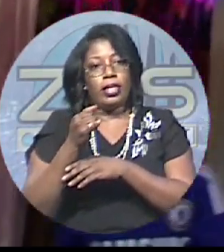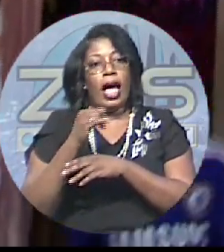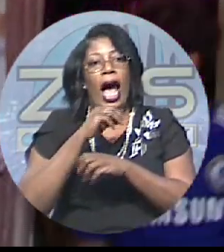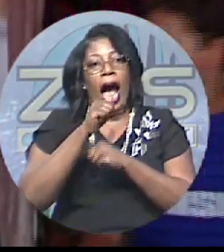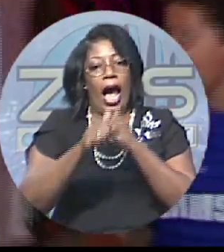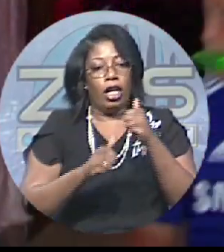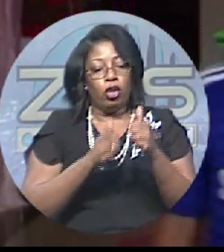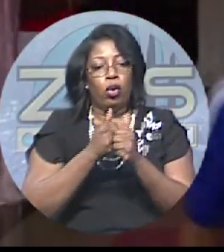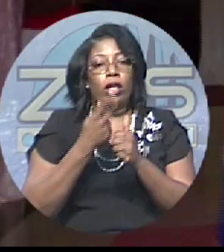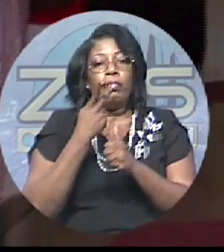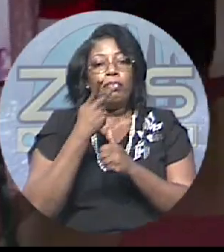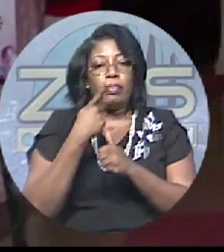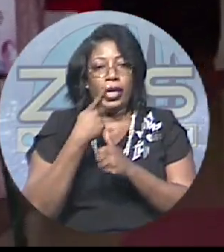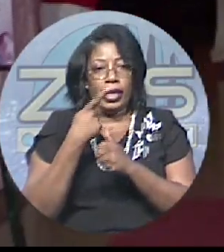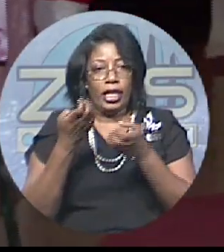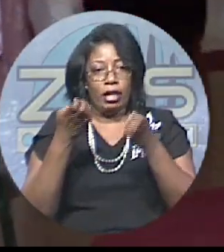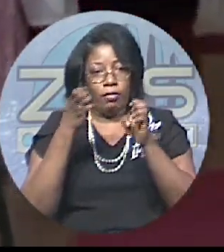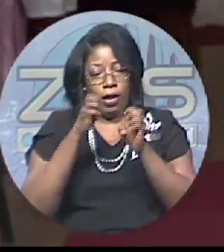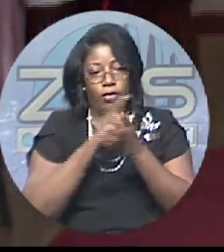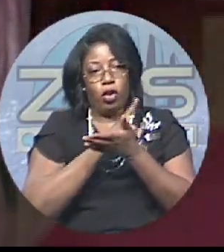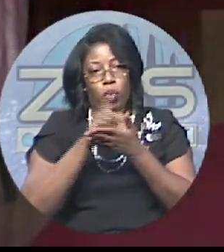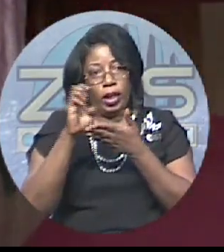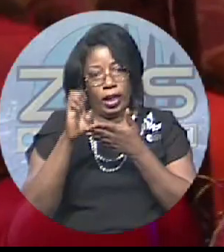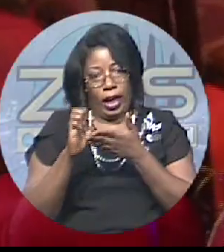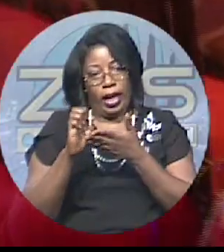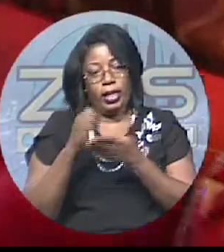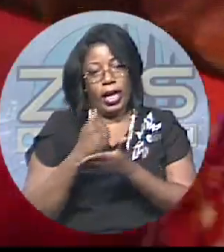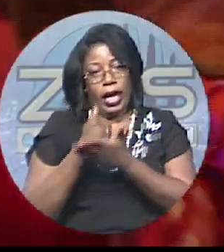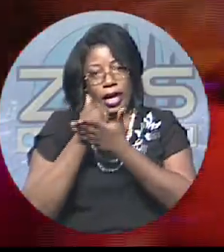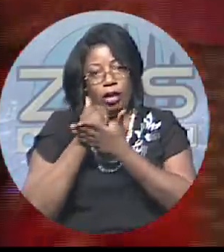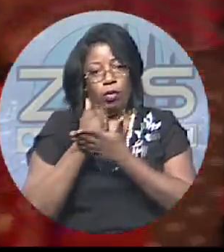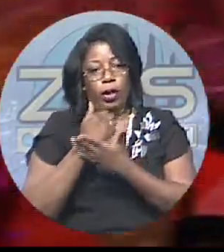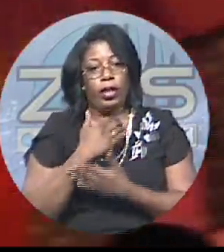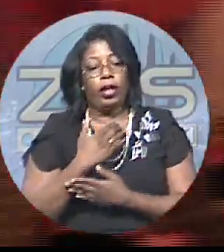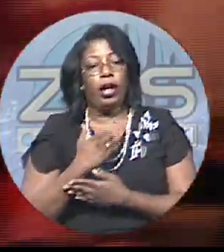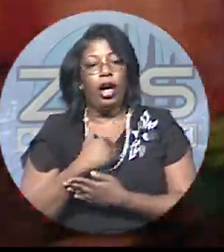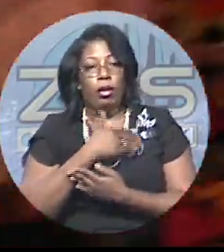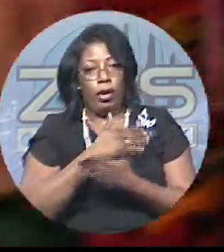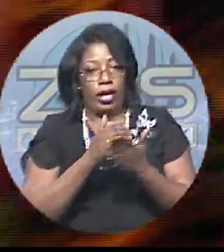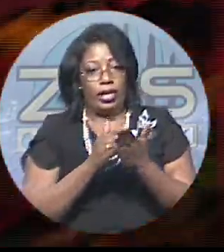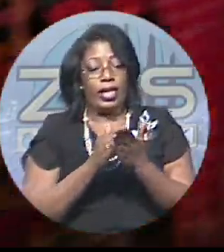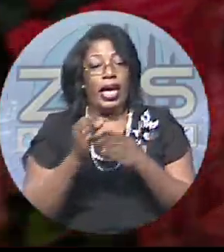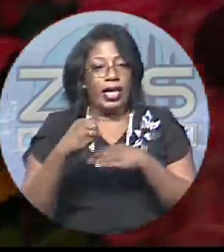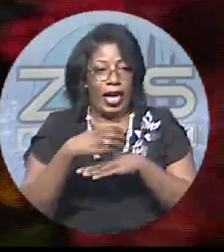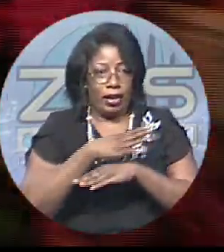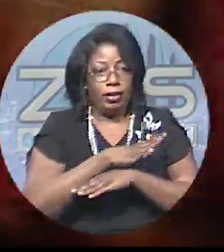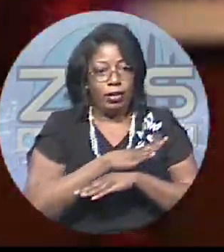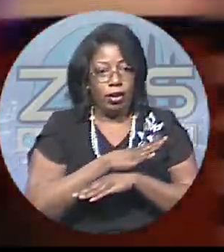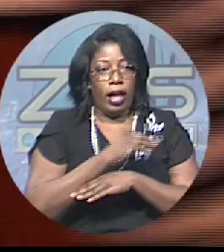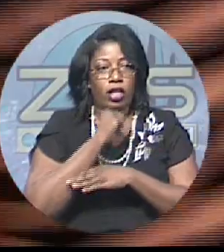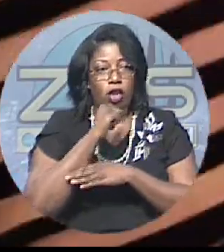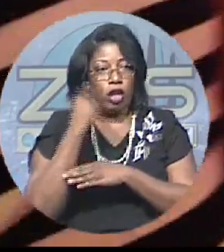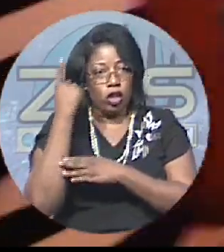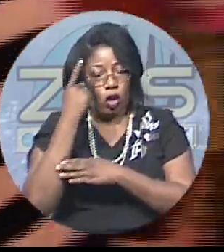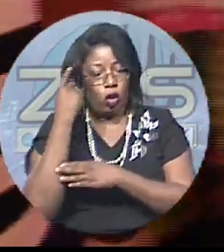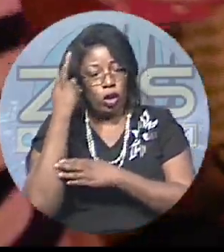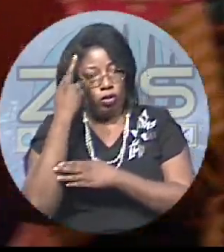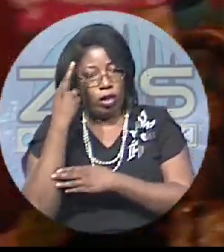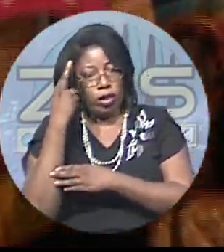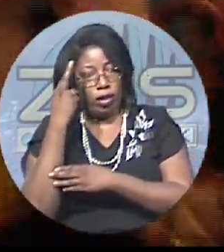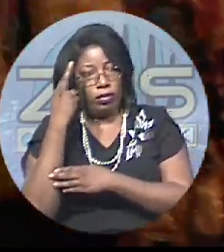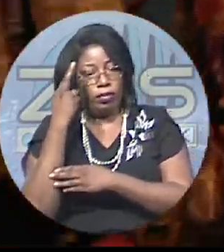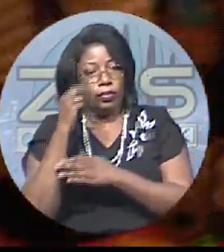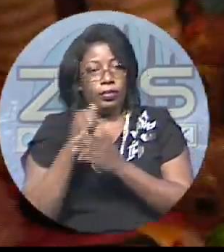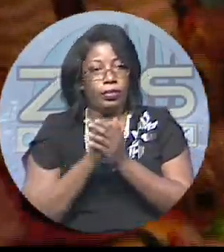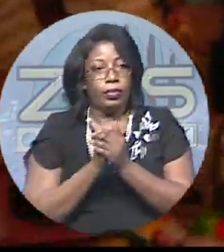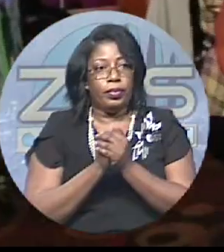Lanes Pink event over the weekend in aid of Breast Cancer Awareness Month, but that wasn't the only cause organizers had in mind this